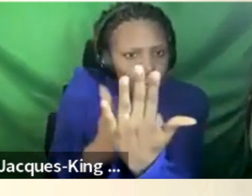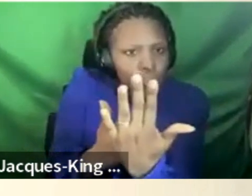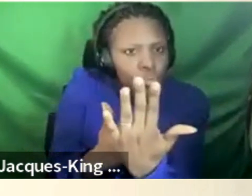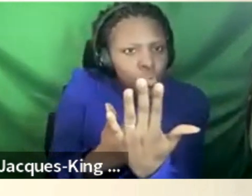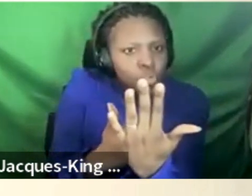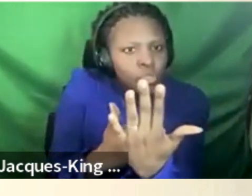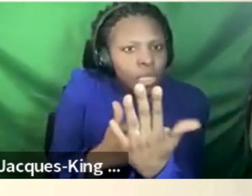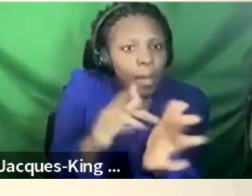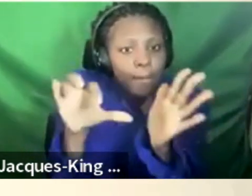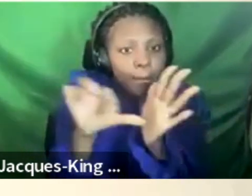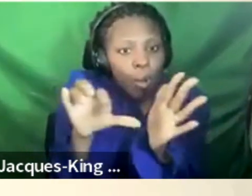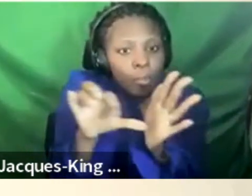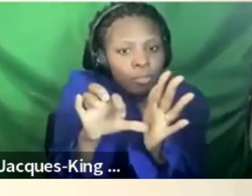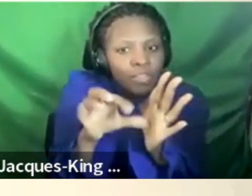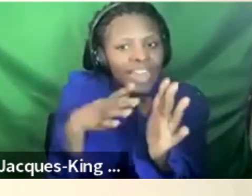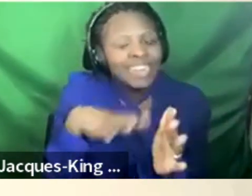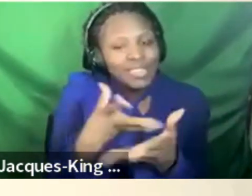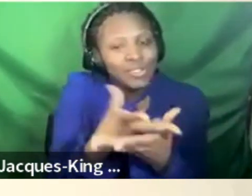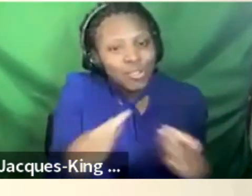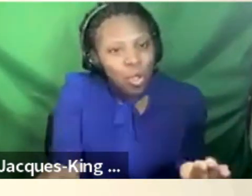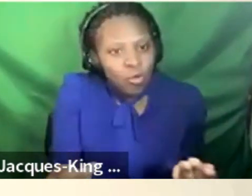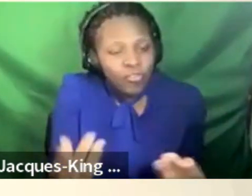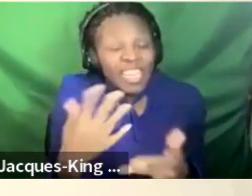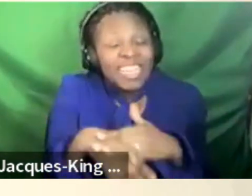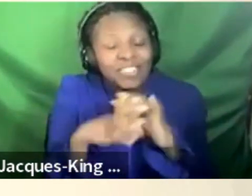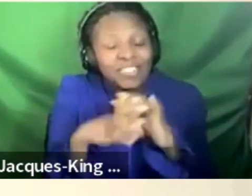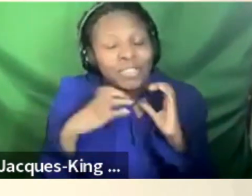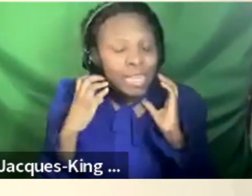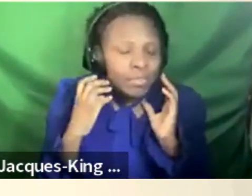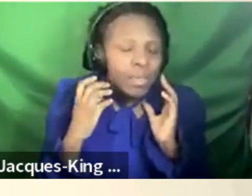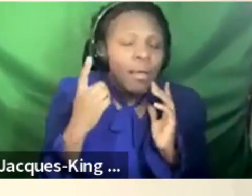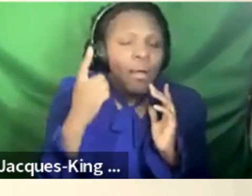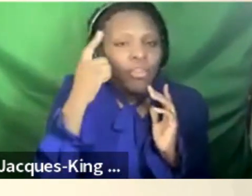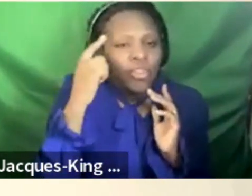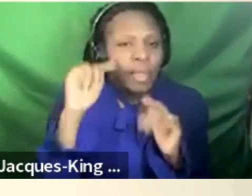straightness of a lot of the rules that are in place and the problems